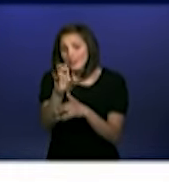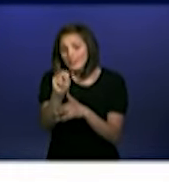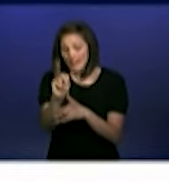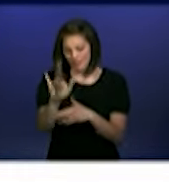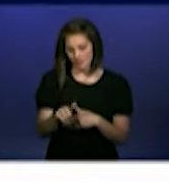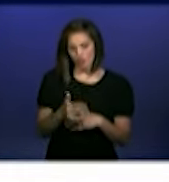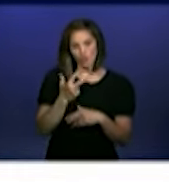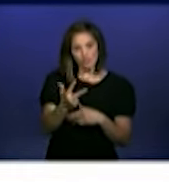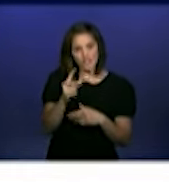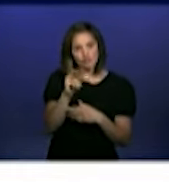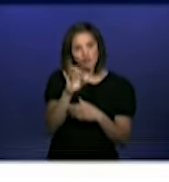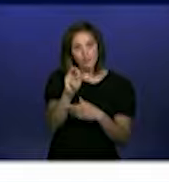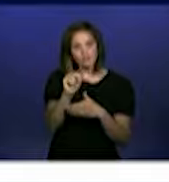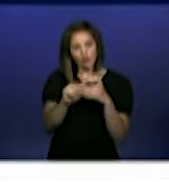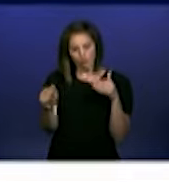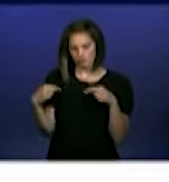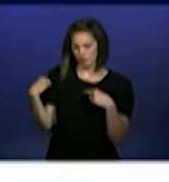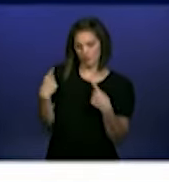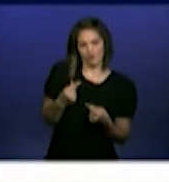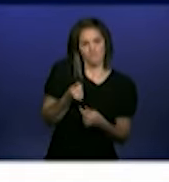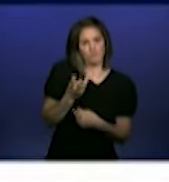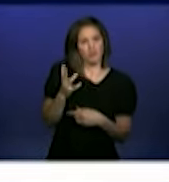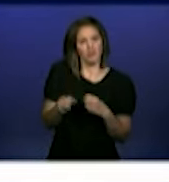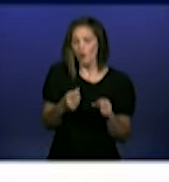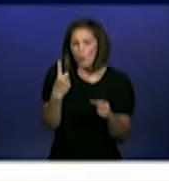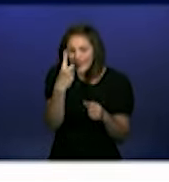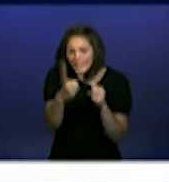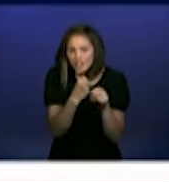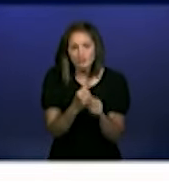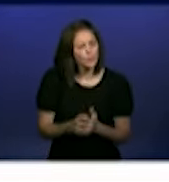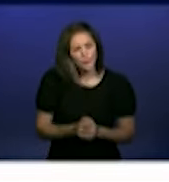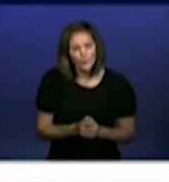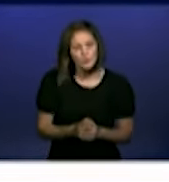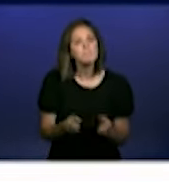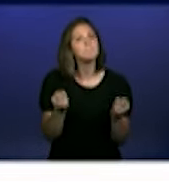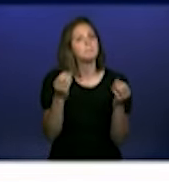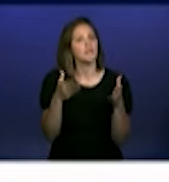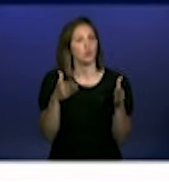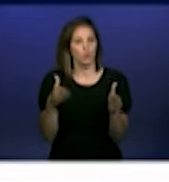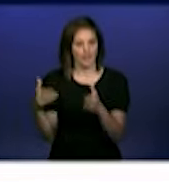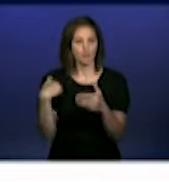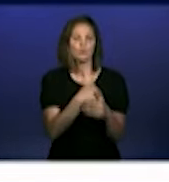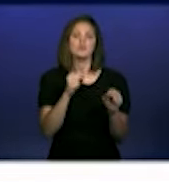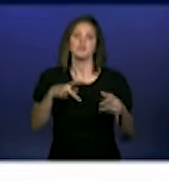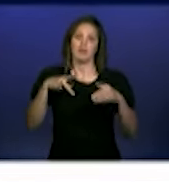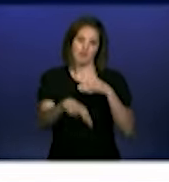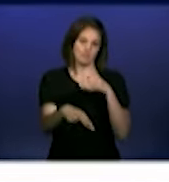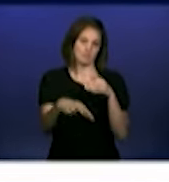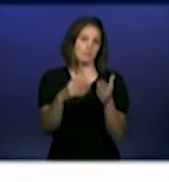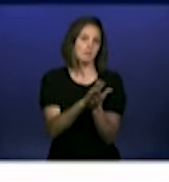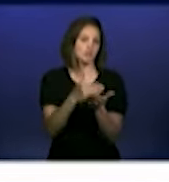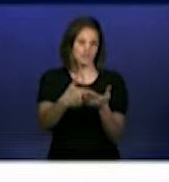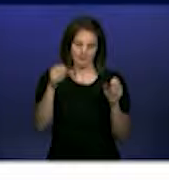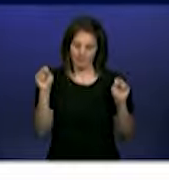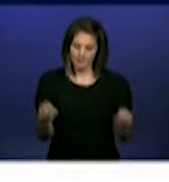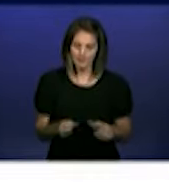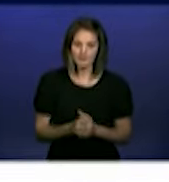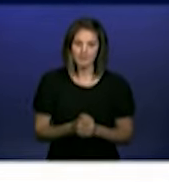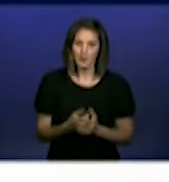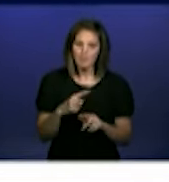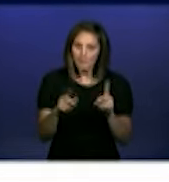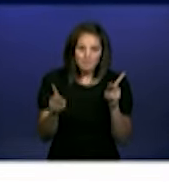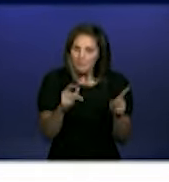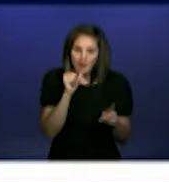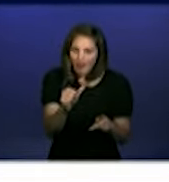1 year. There are many ways that we can cut the budget. They're just not being entertained right now. I mean, Vivek Ramaswamy, who's endorsed